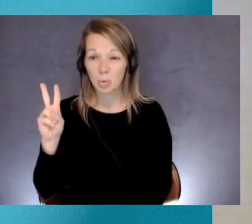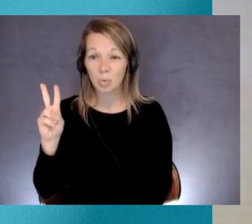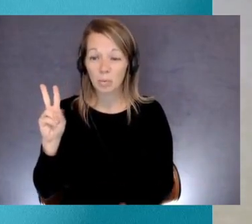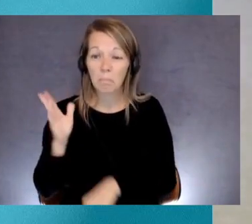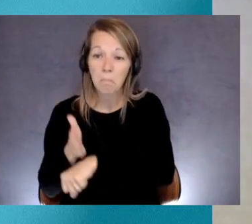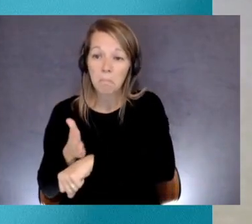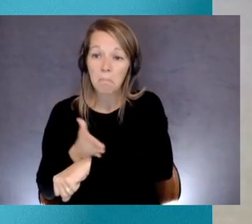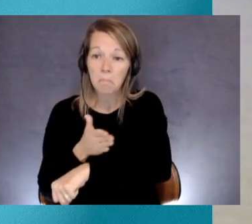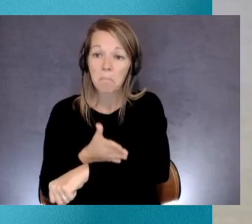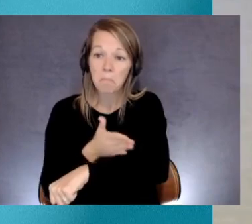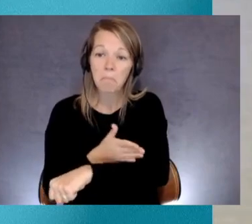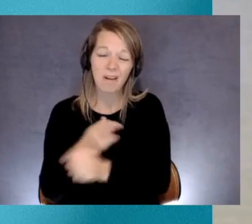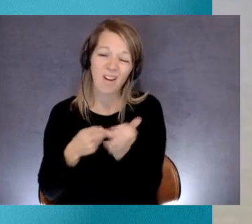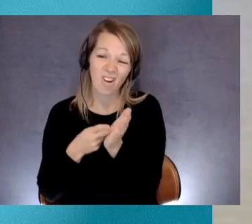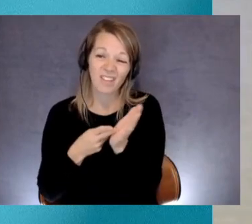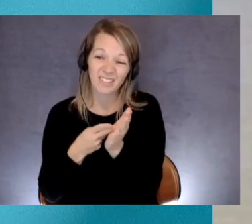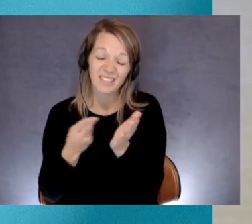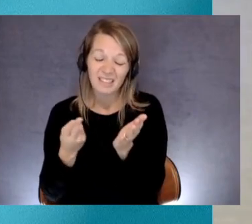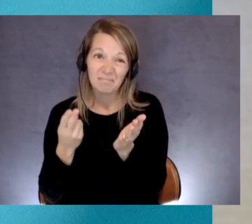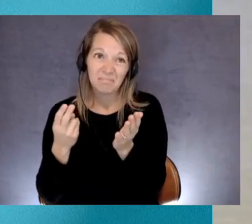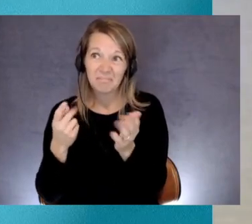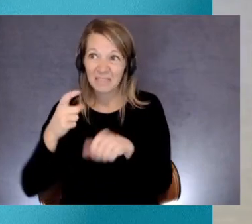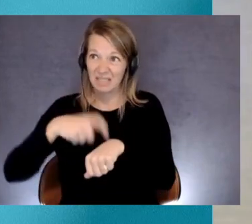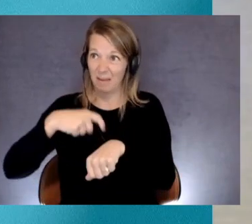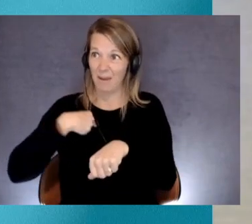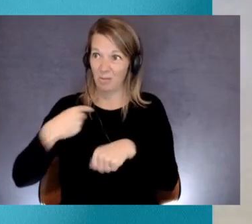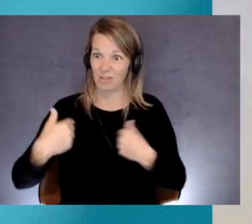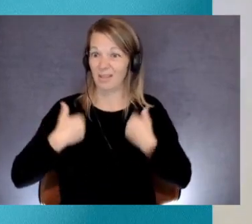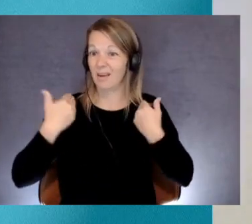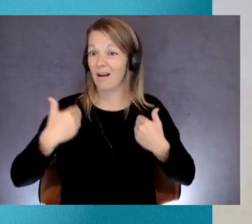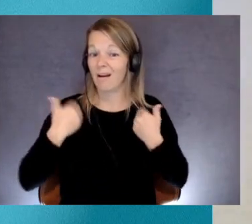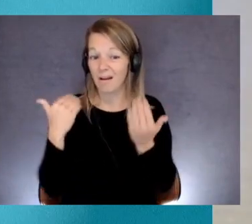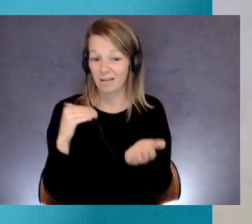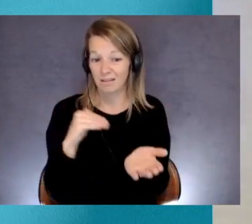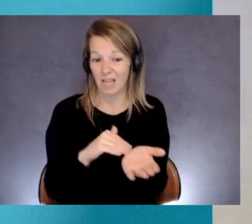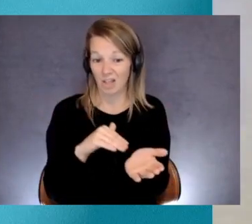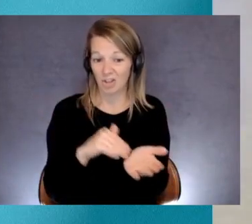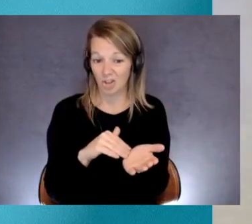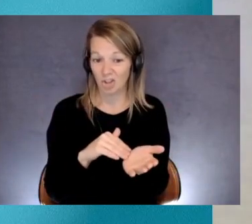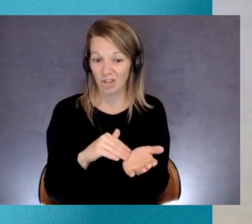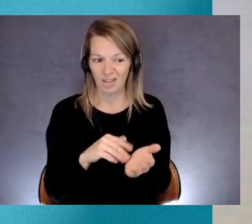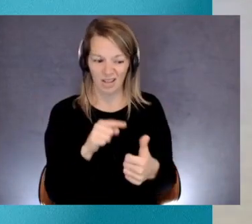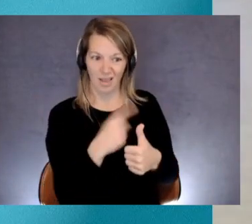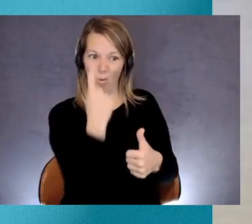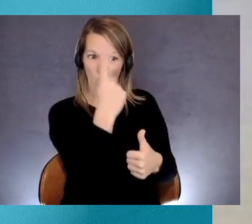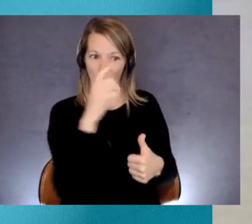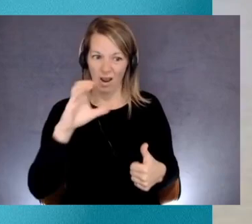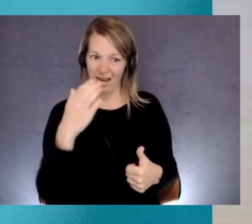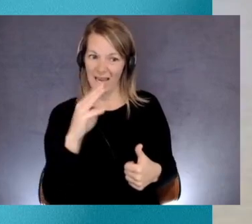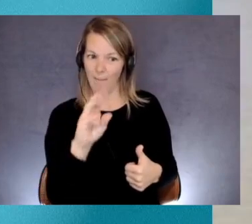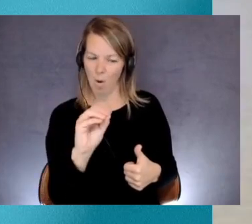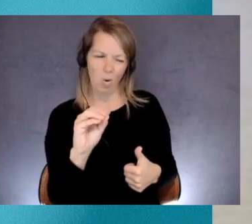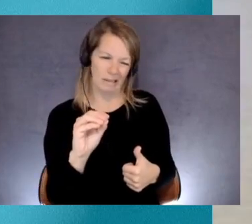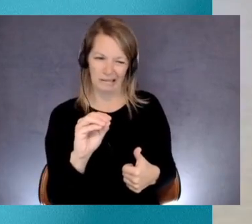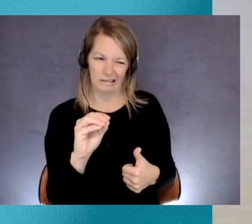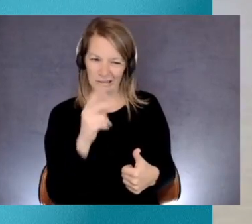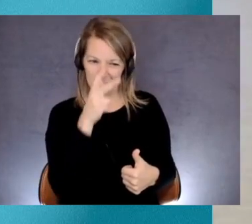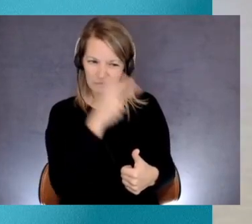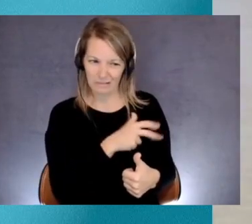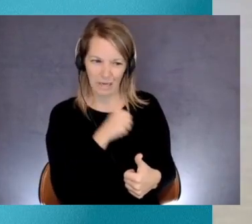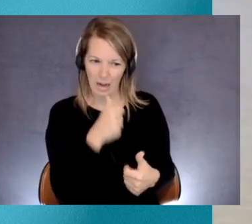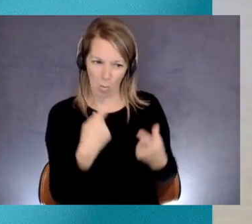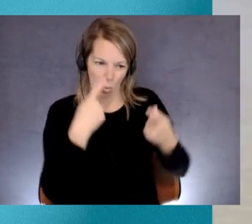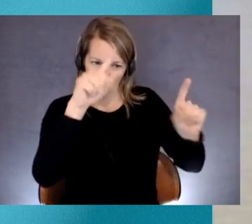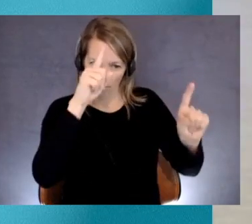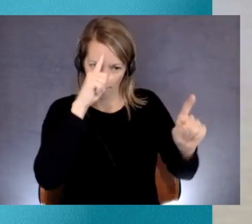improvements. But to be quite honest with you, by the time I was a young doc, cisplatin just wasn't cutting it. Not for many.